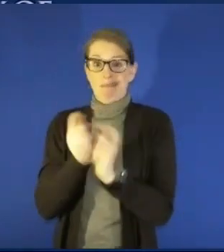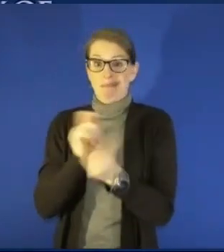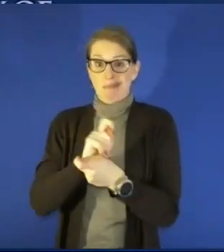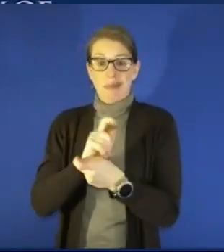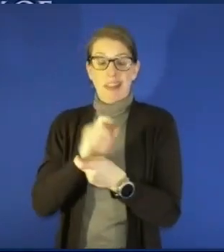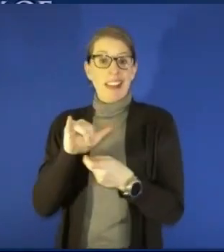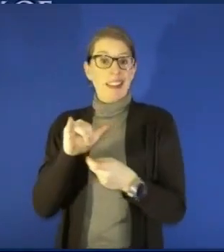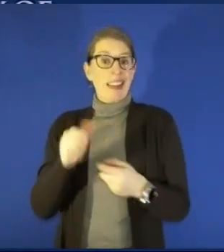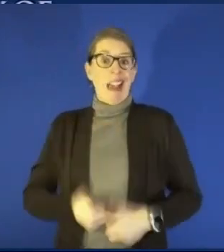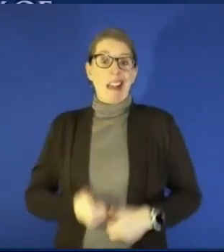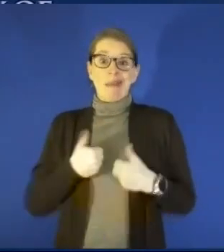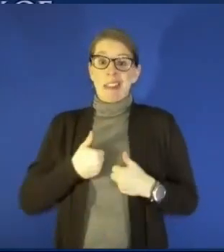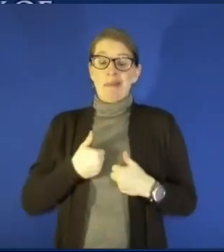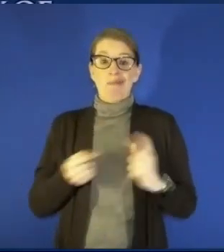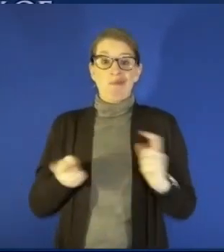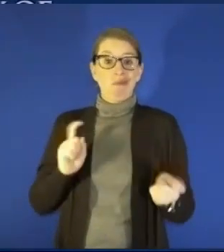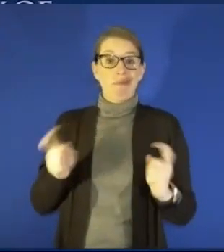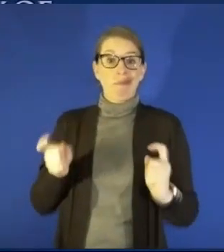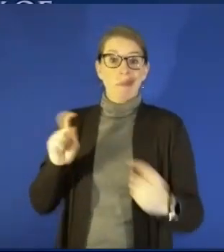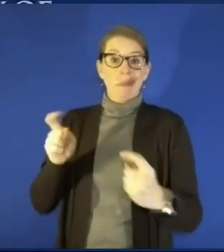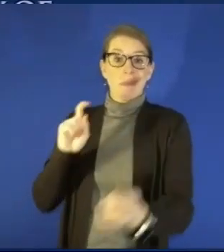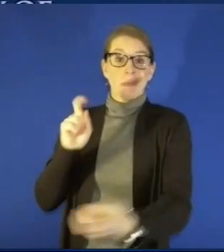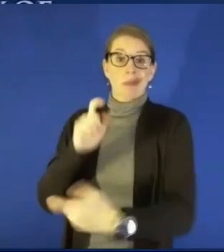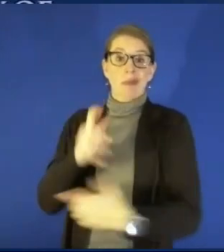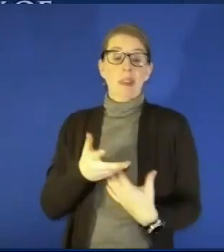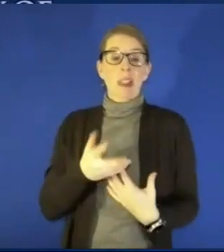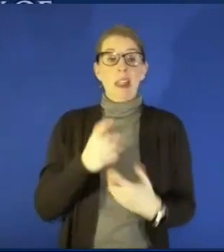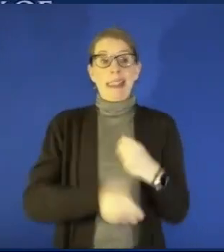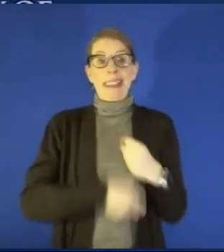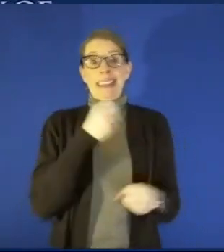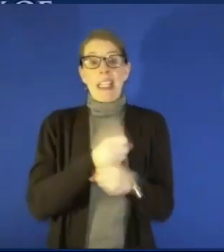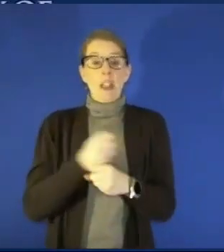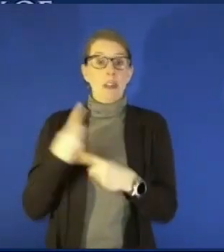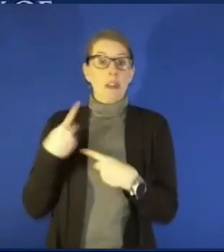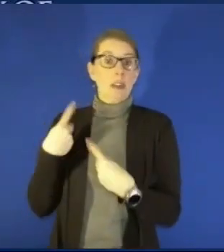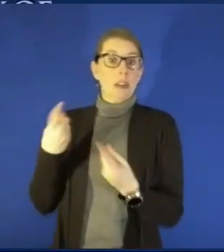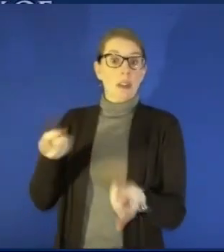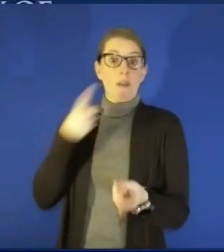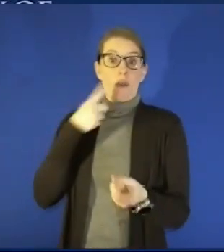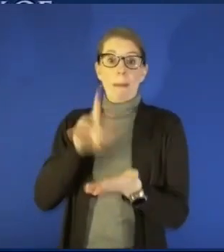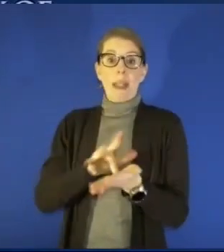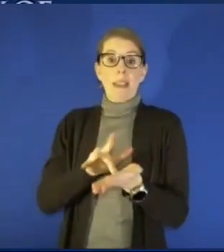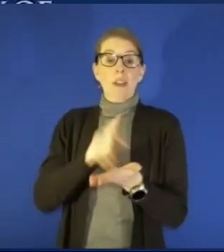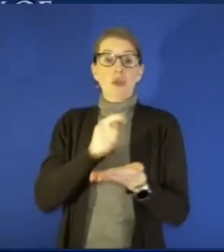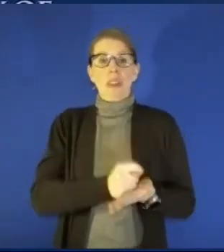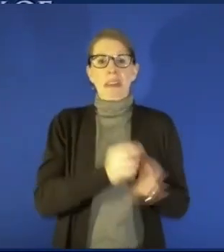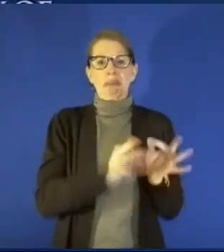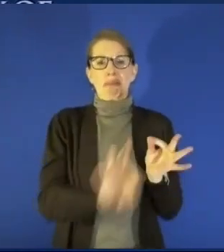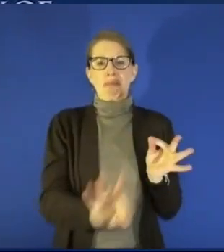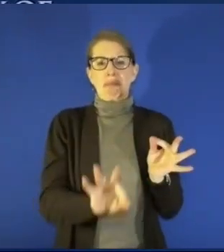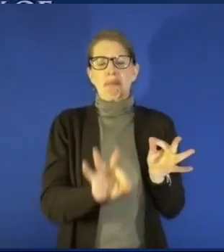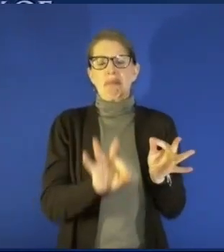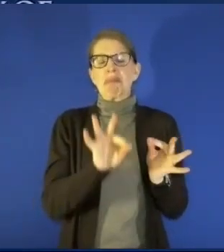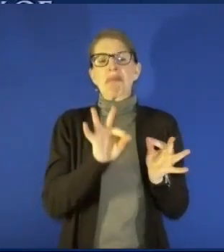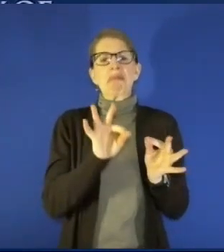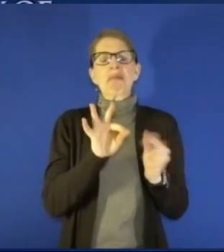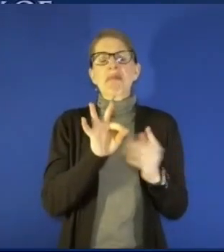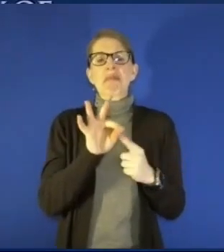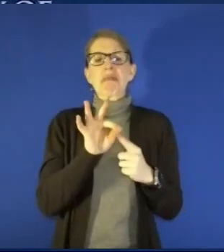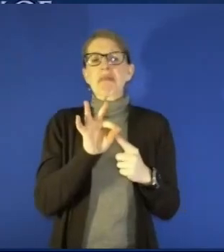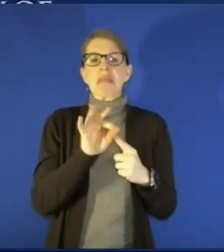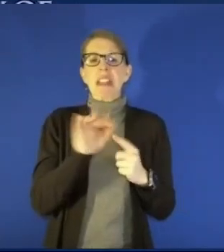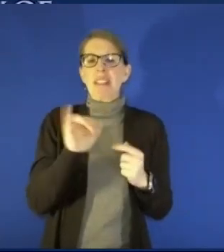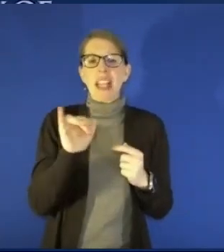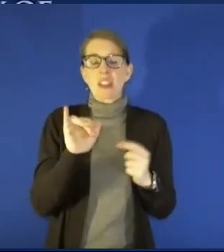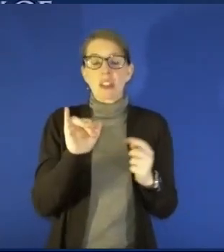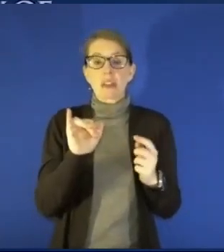But we've done that for years in medicine. The way we used to treat simple infections like staphylococcus and pneumococcus have had to change